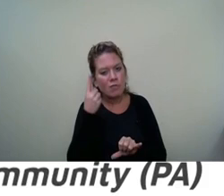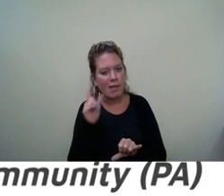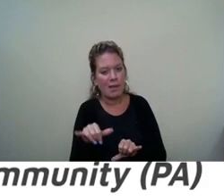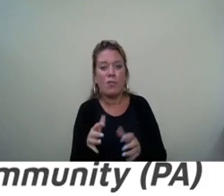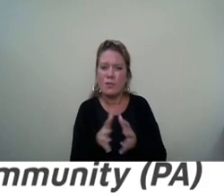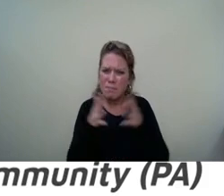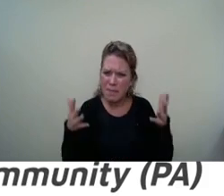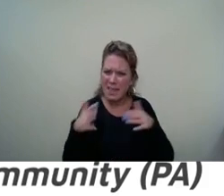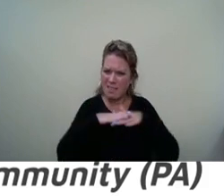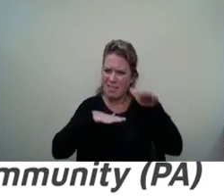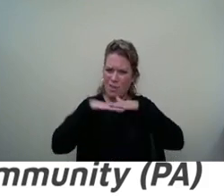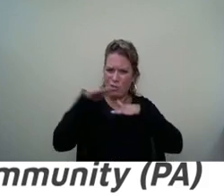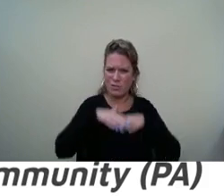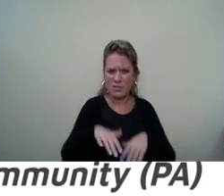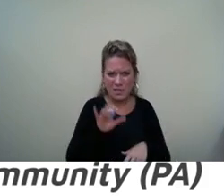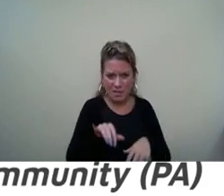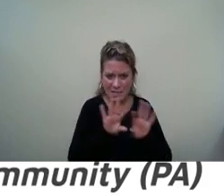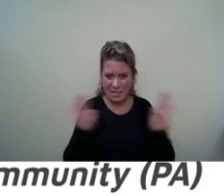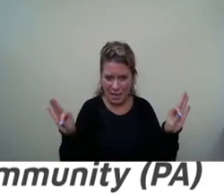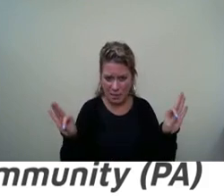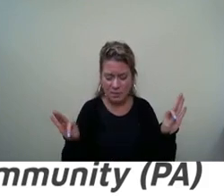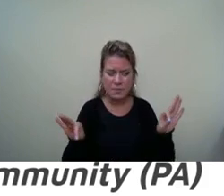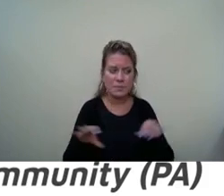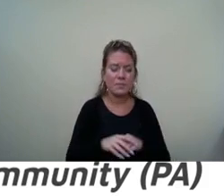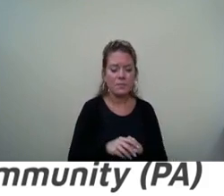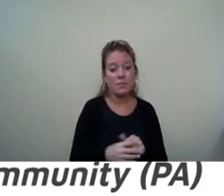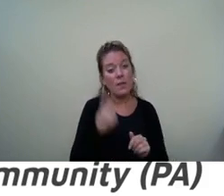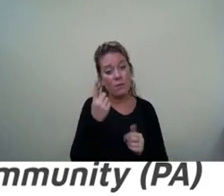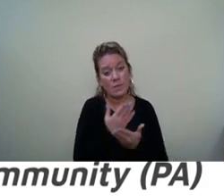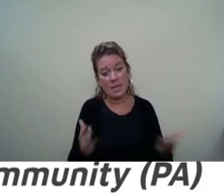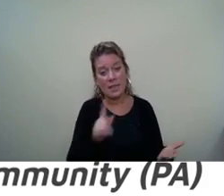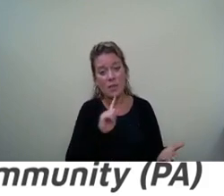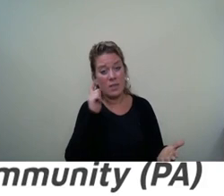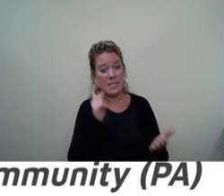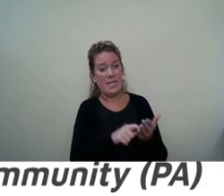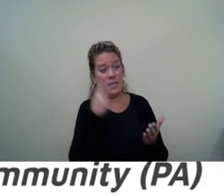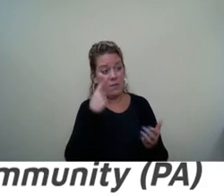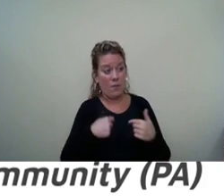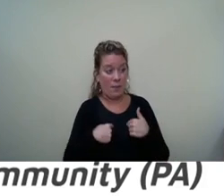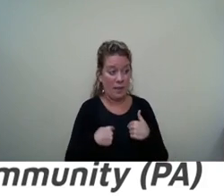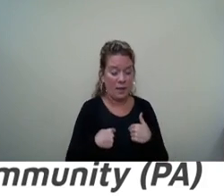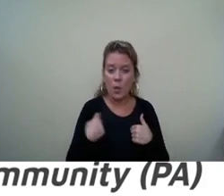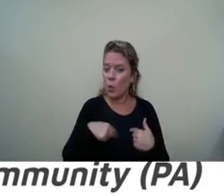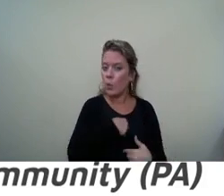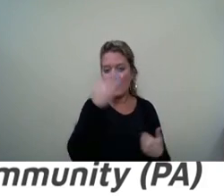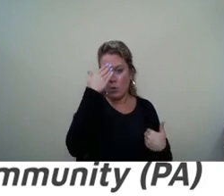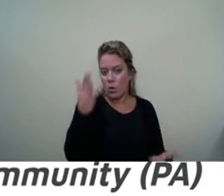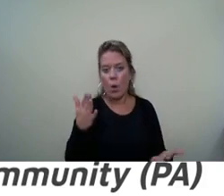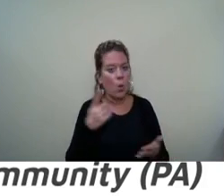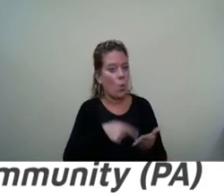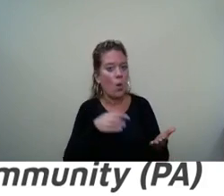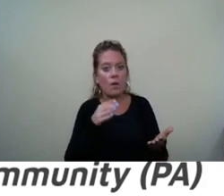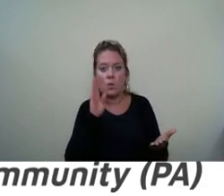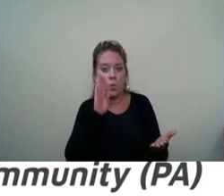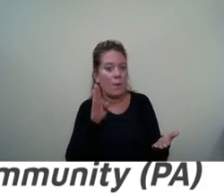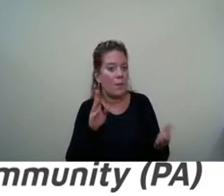statement, right? So the first kind of thing that really stands out to me, at least, is we don't know what's going to be